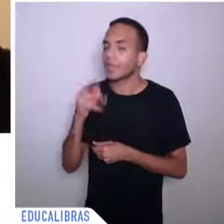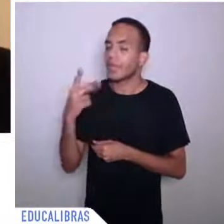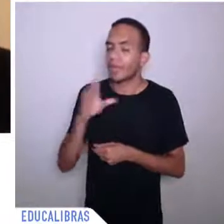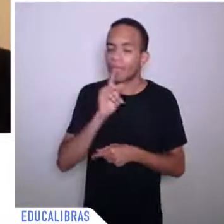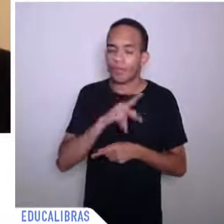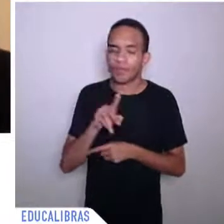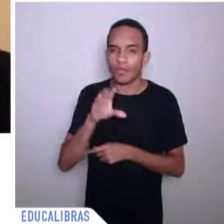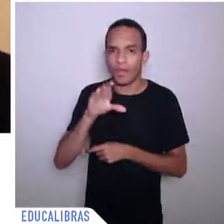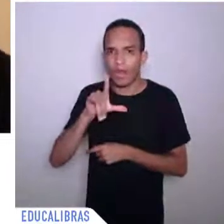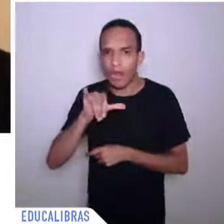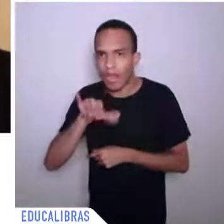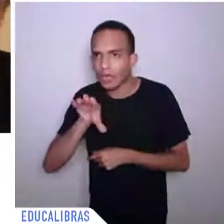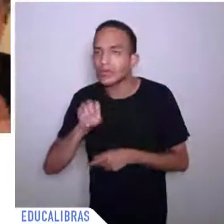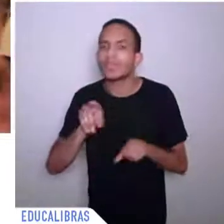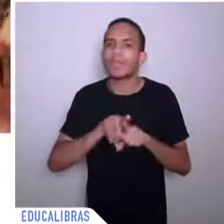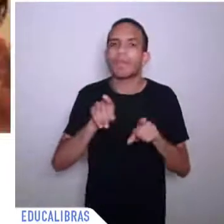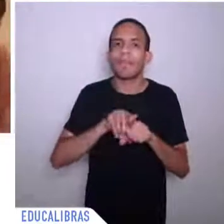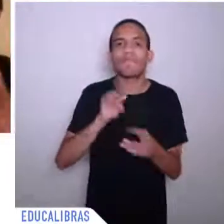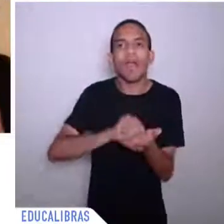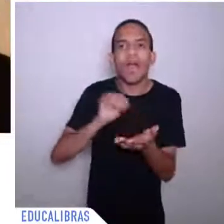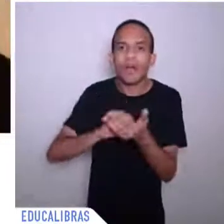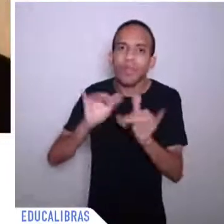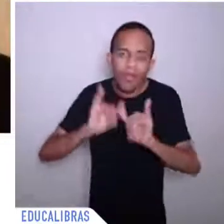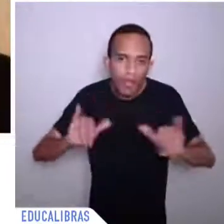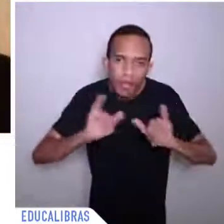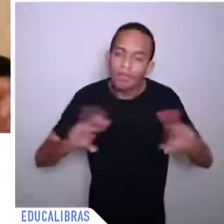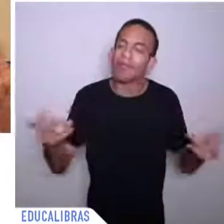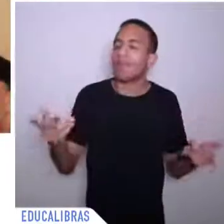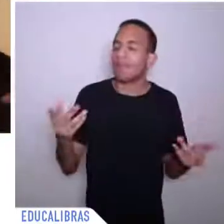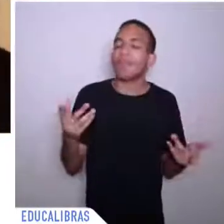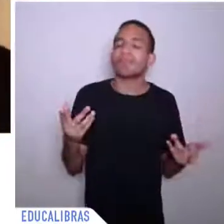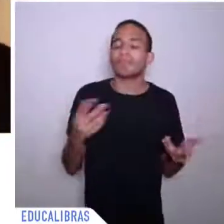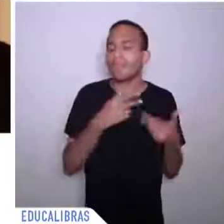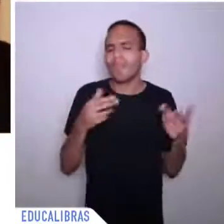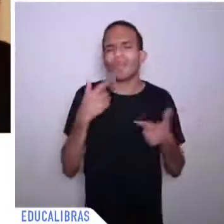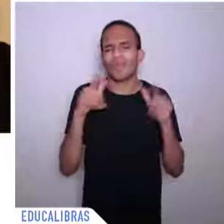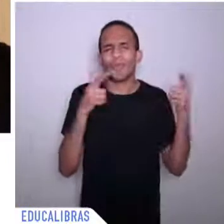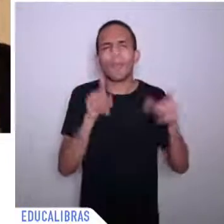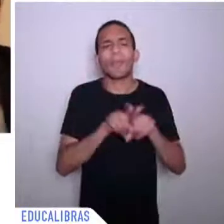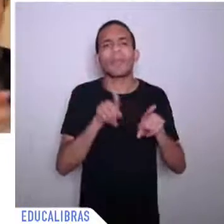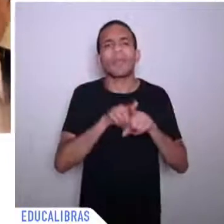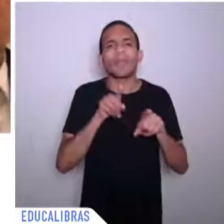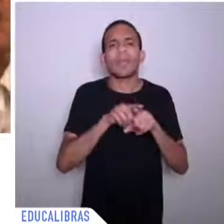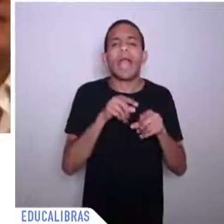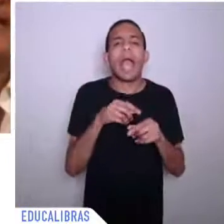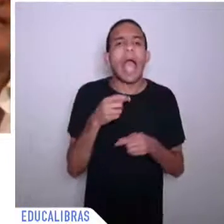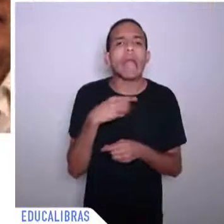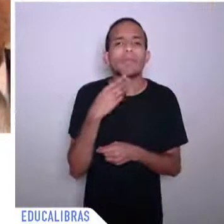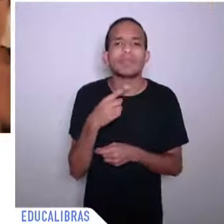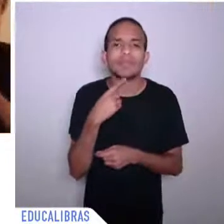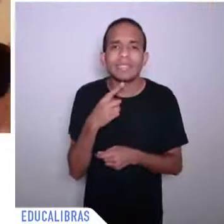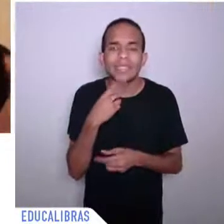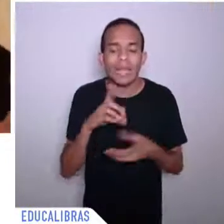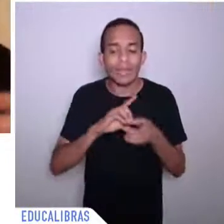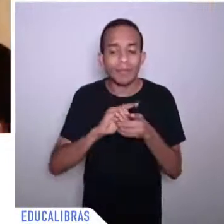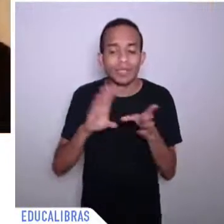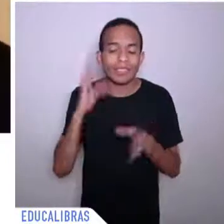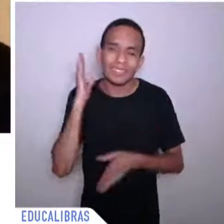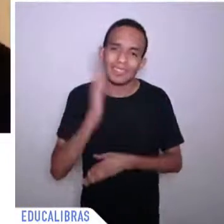to vote. So as Professor Cláudio says, we'll have more